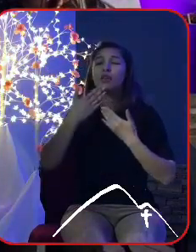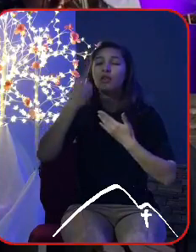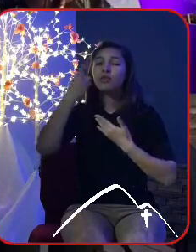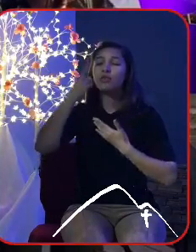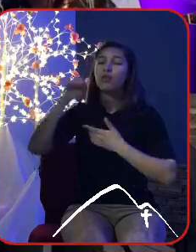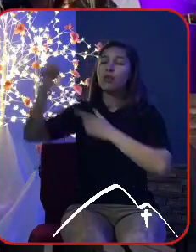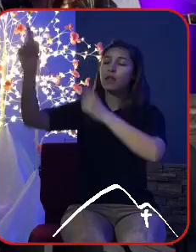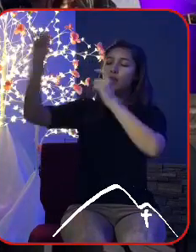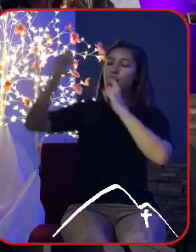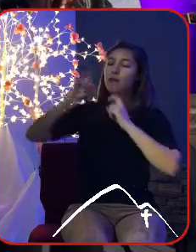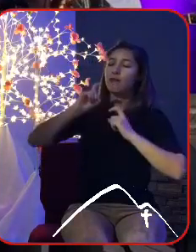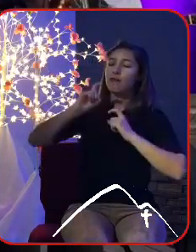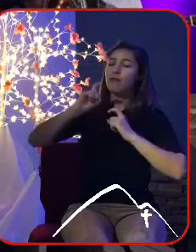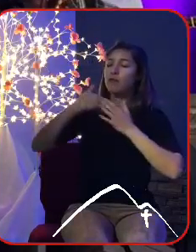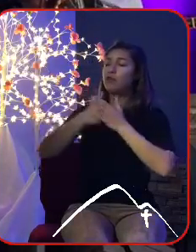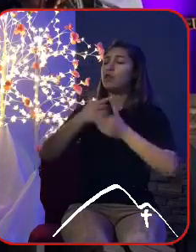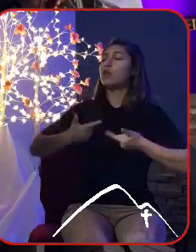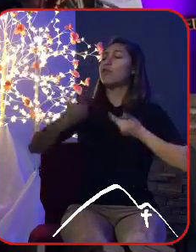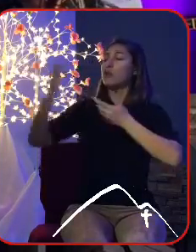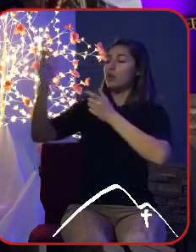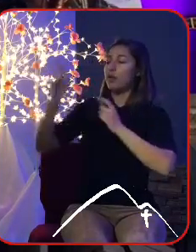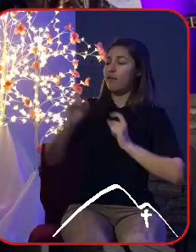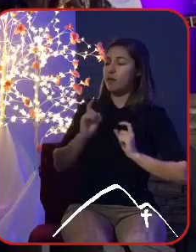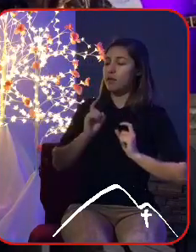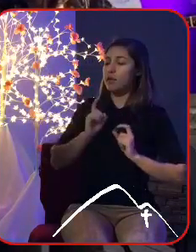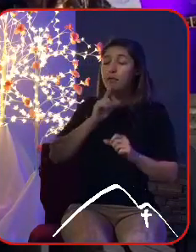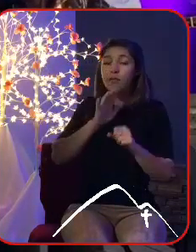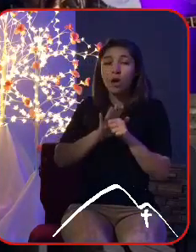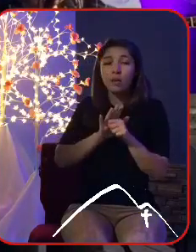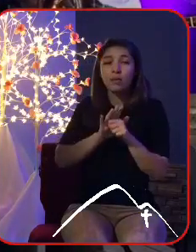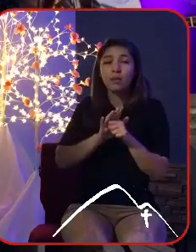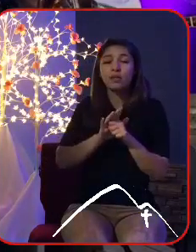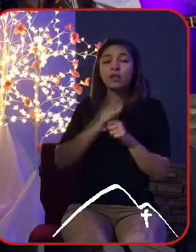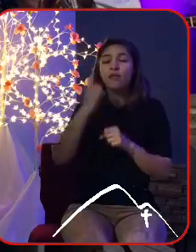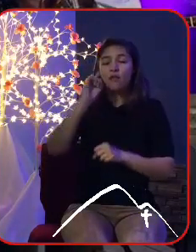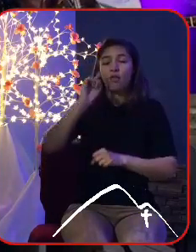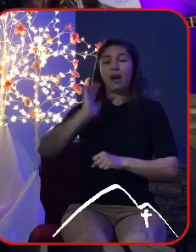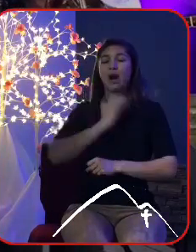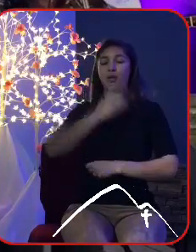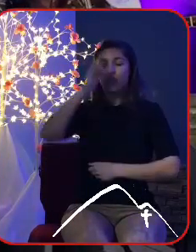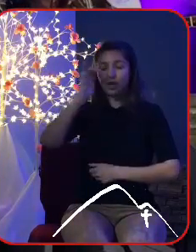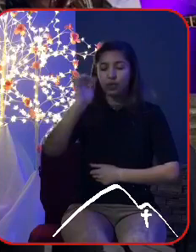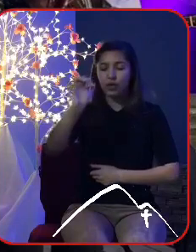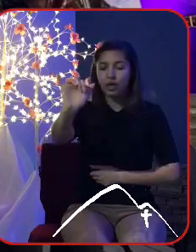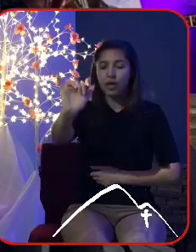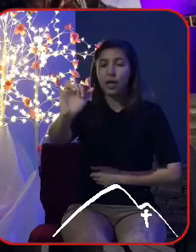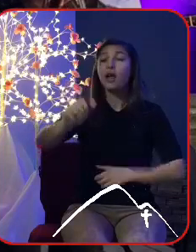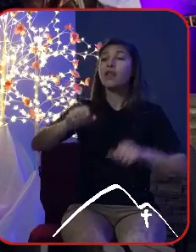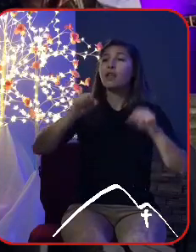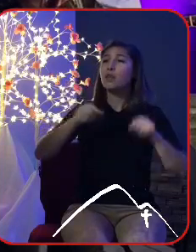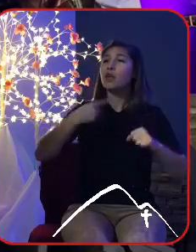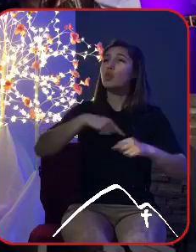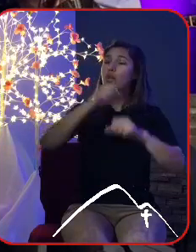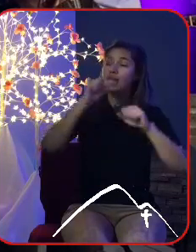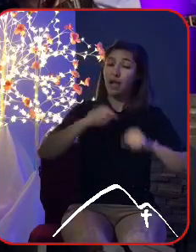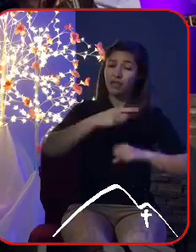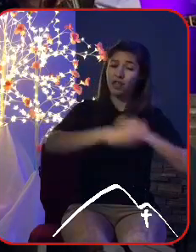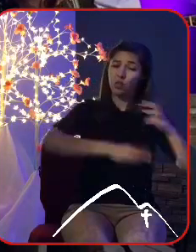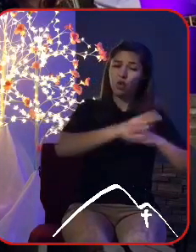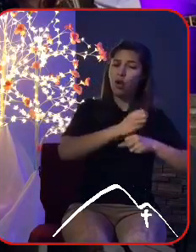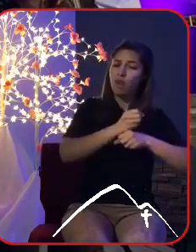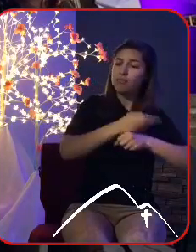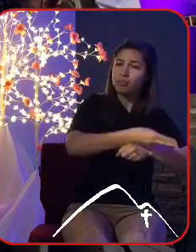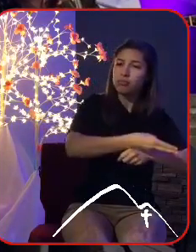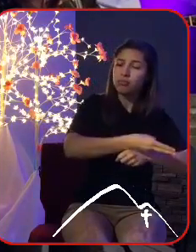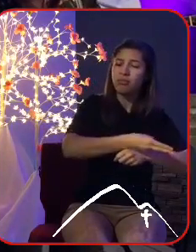to us, the gift of new life, the promise of eternal life, the ability to overcome this world